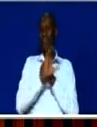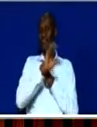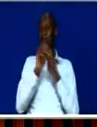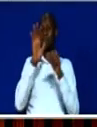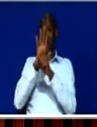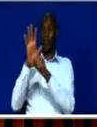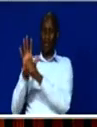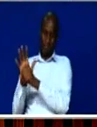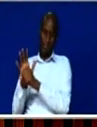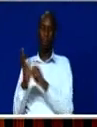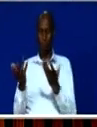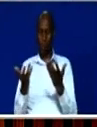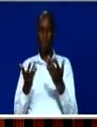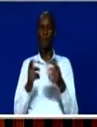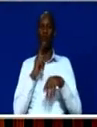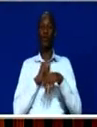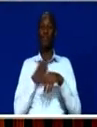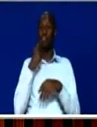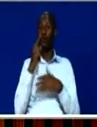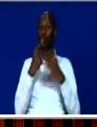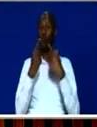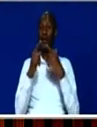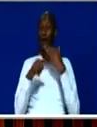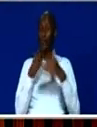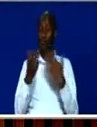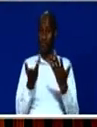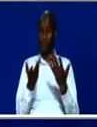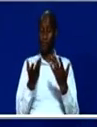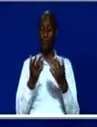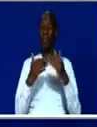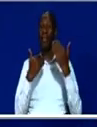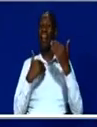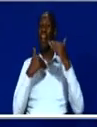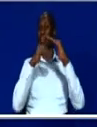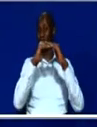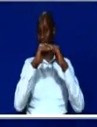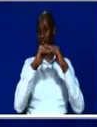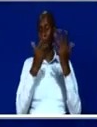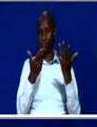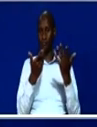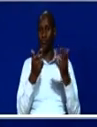trade barrier or trade barriers, we are simply talking about the factors that limit, that hinder